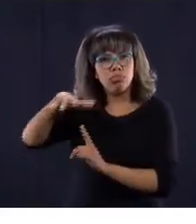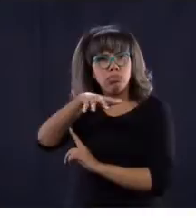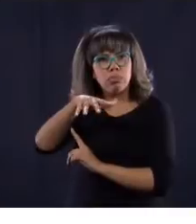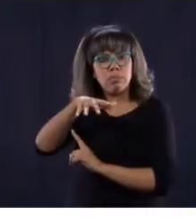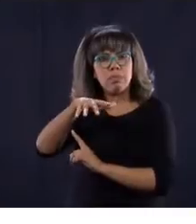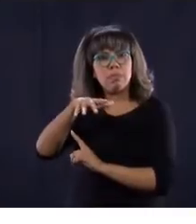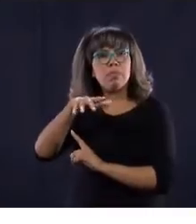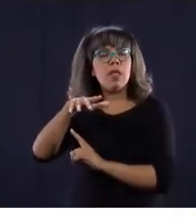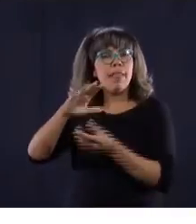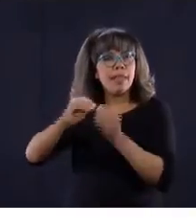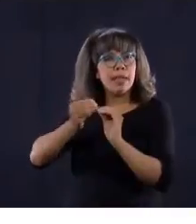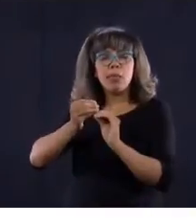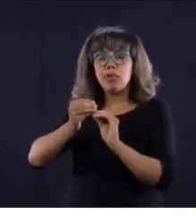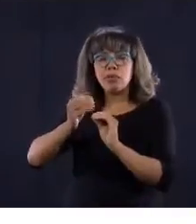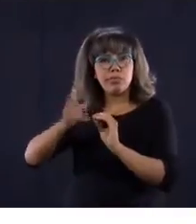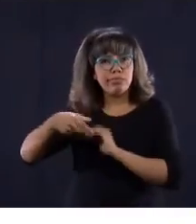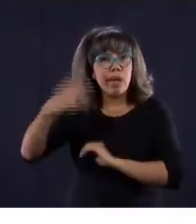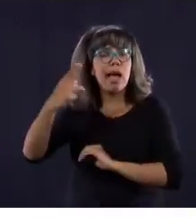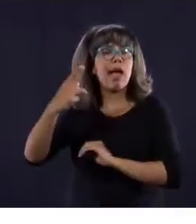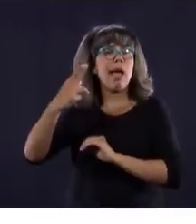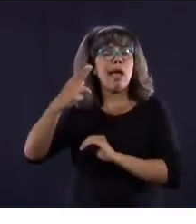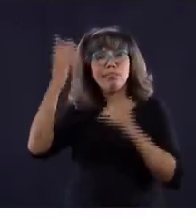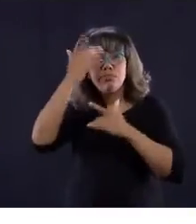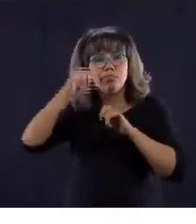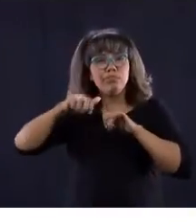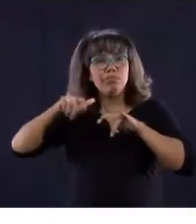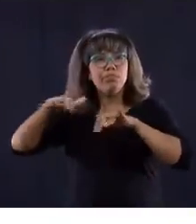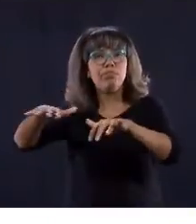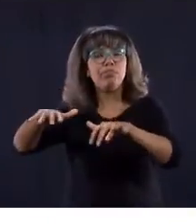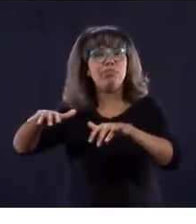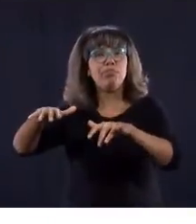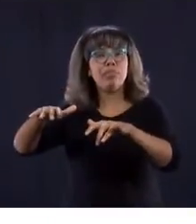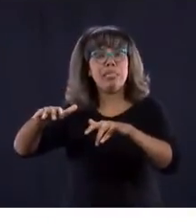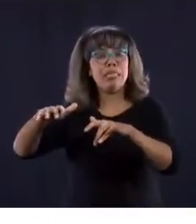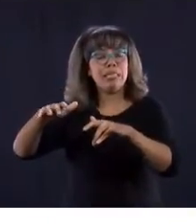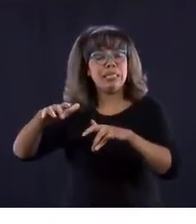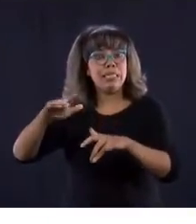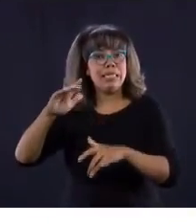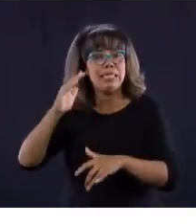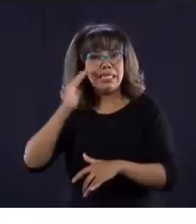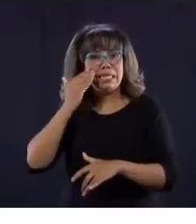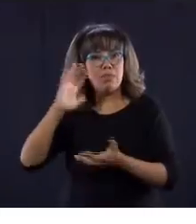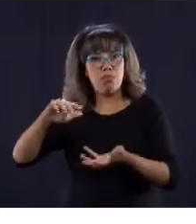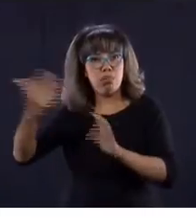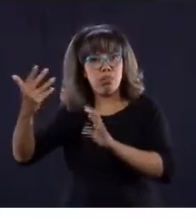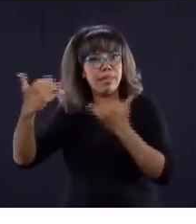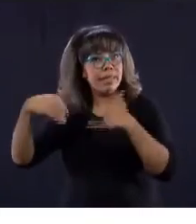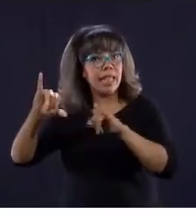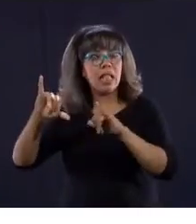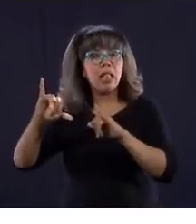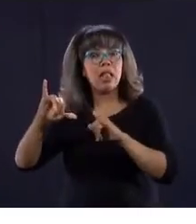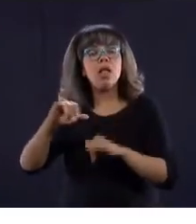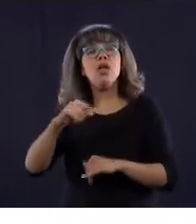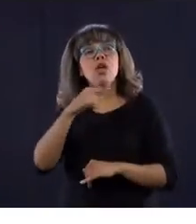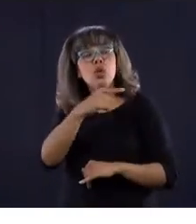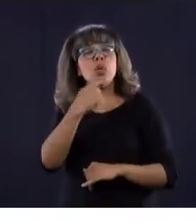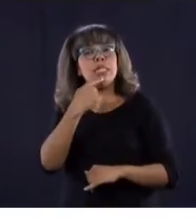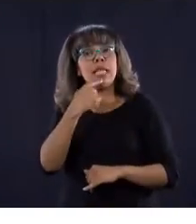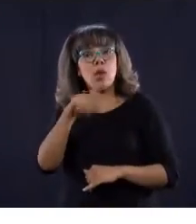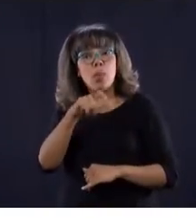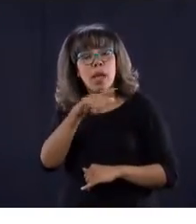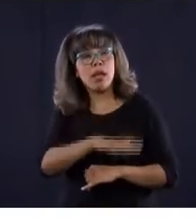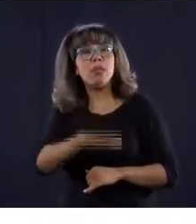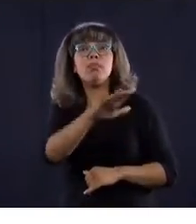what's happening in Montreal and is it under control? In fact, what is going on in Montreal is that we still have cases